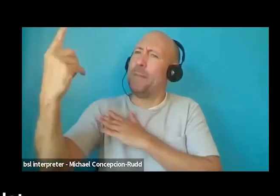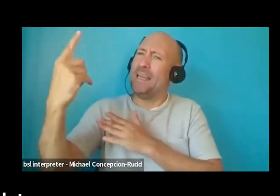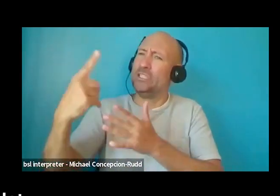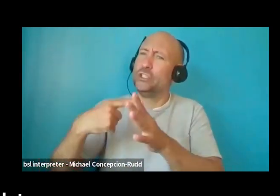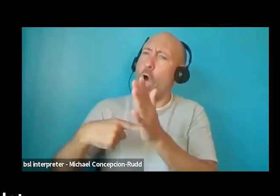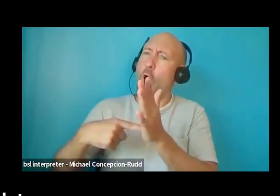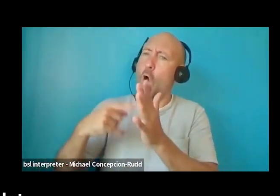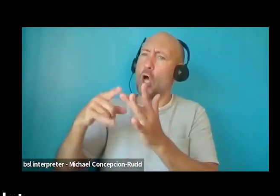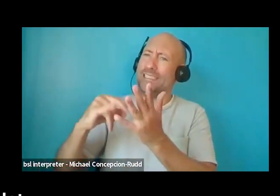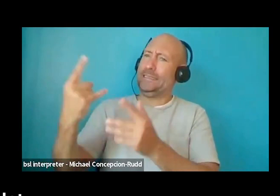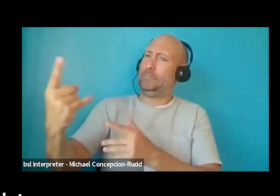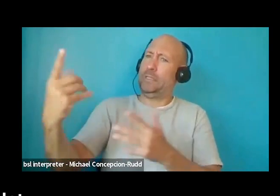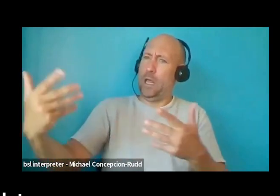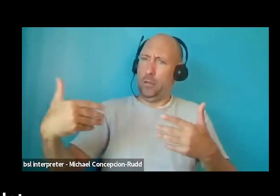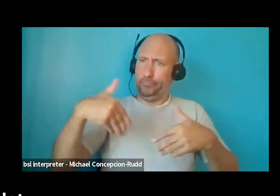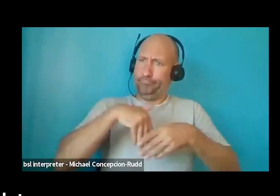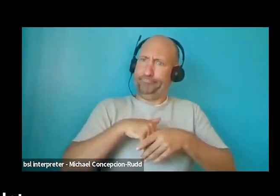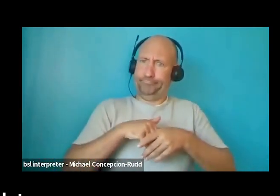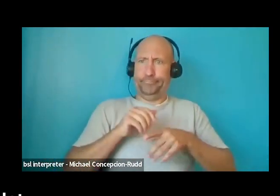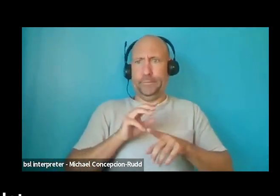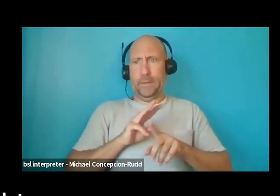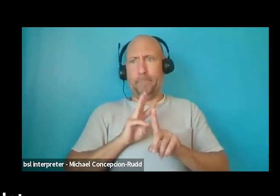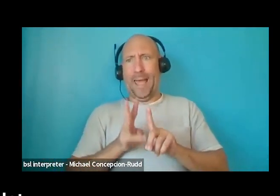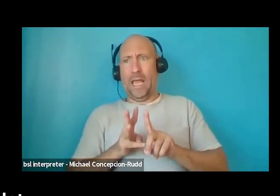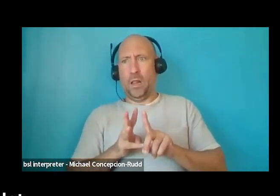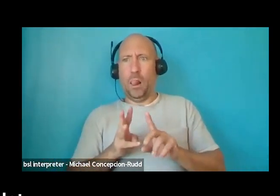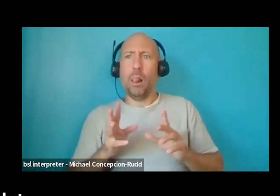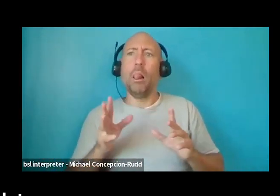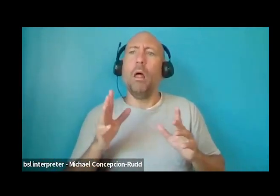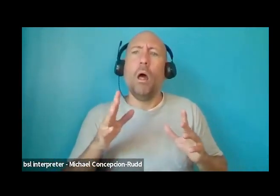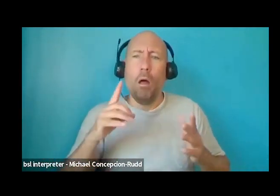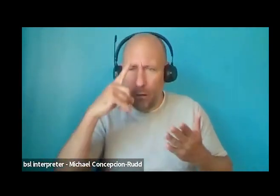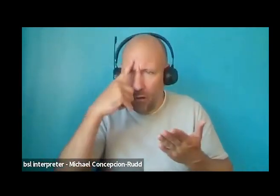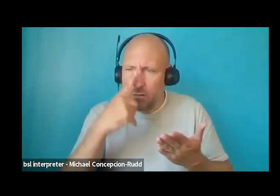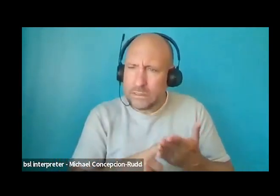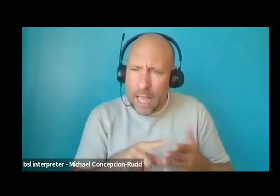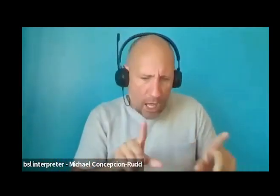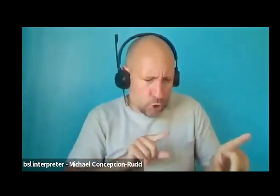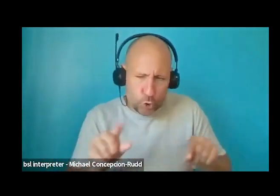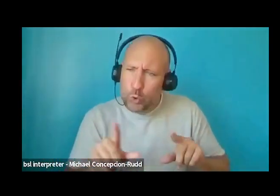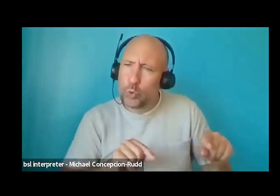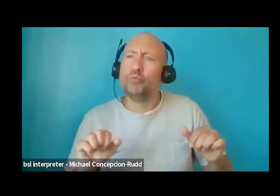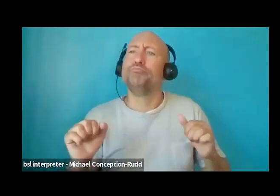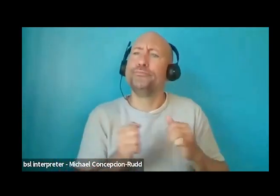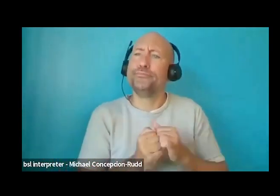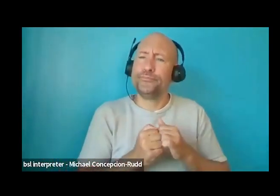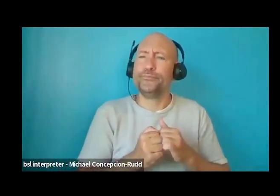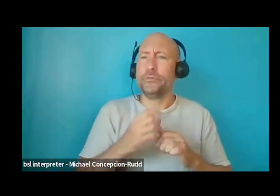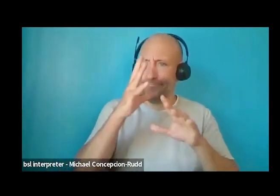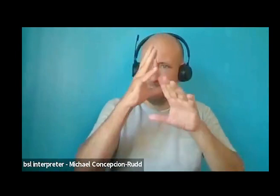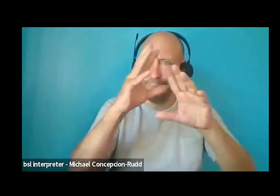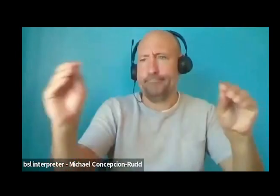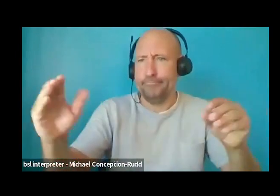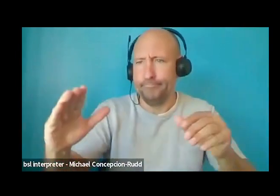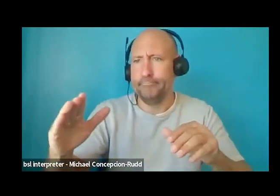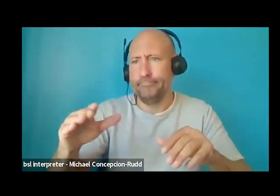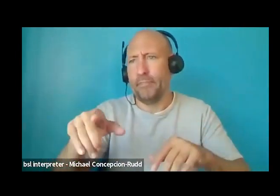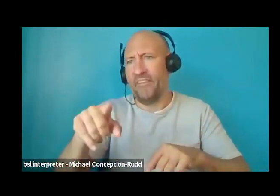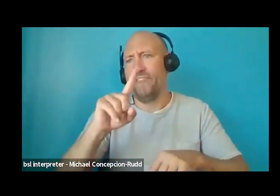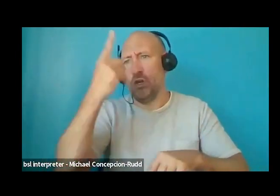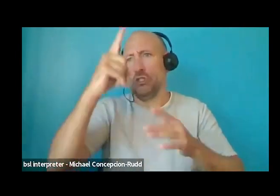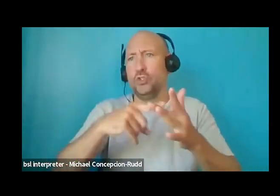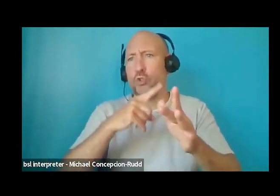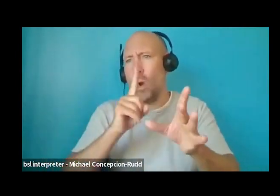be able to let successful candidates know of our decisions by the 1st of July 2023.